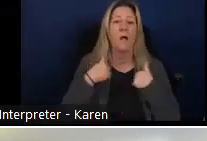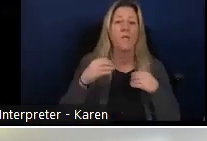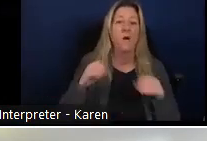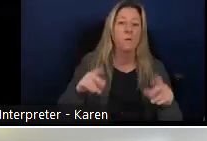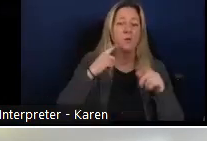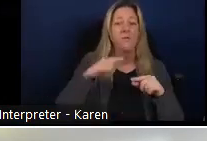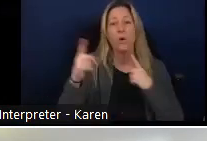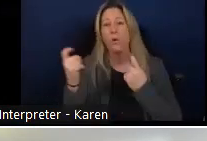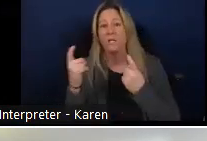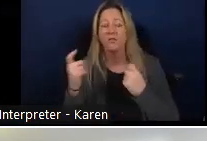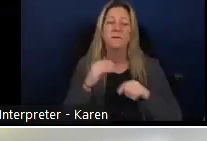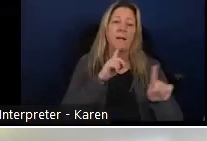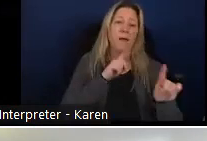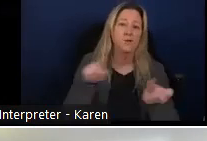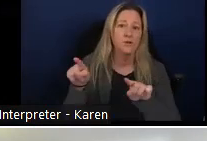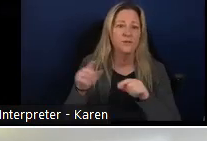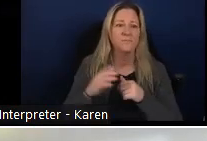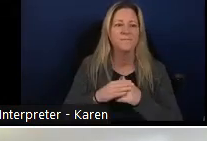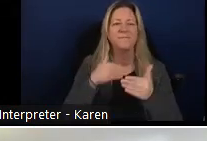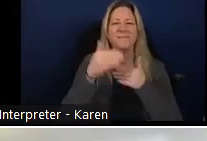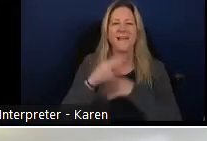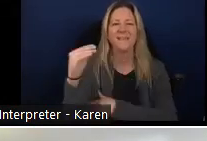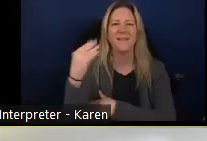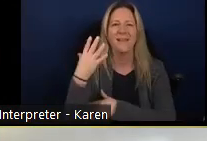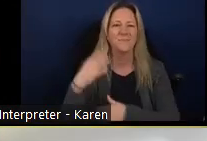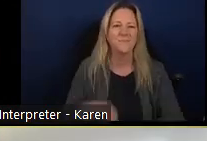answers. So, next slide.